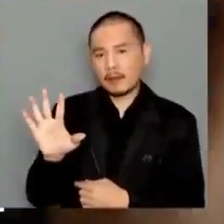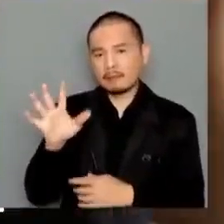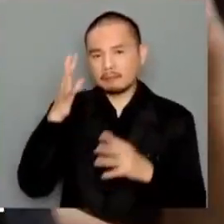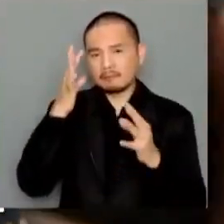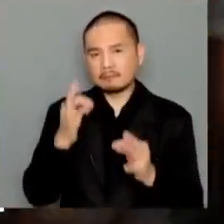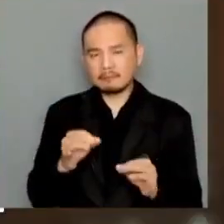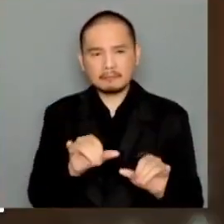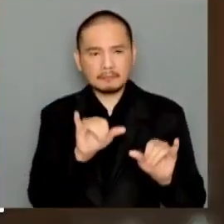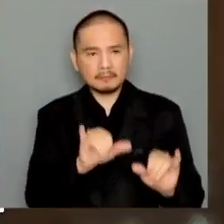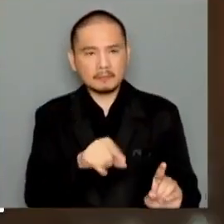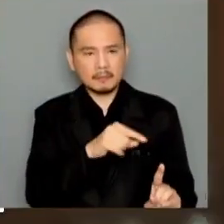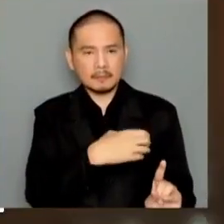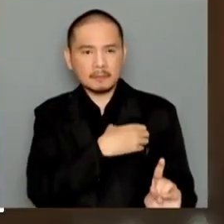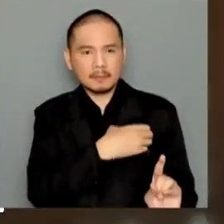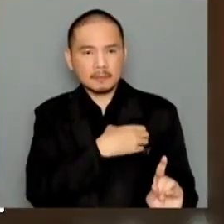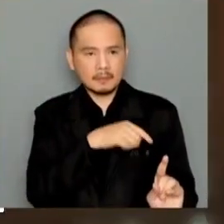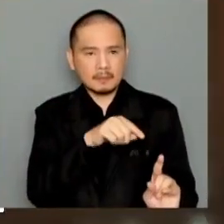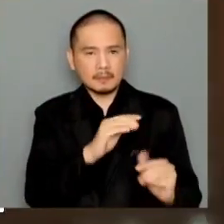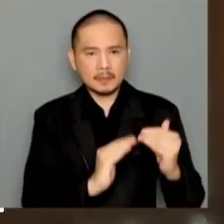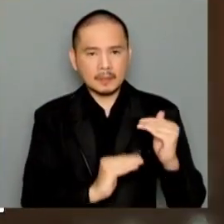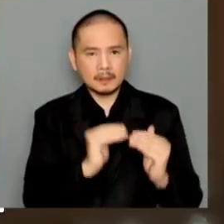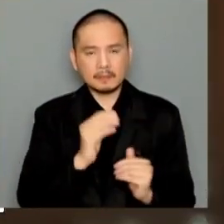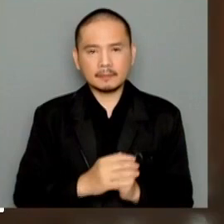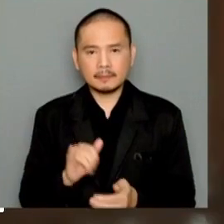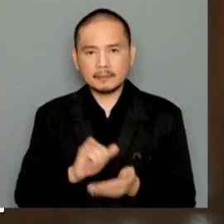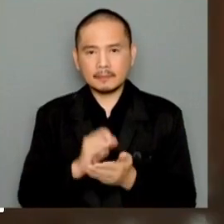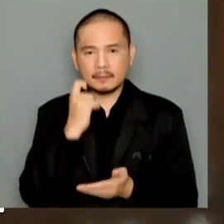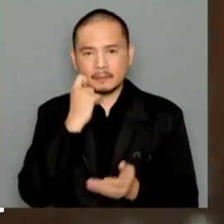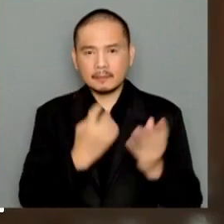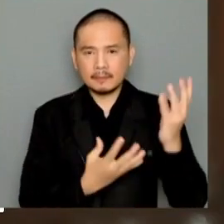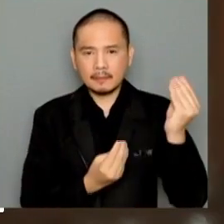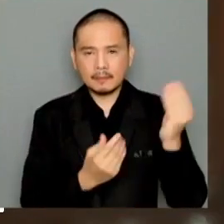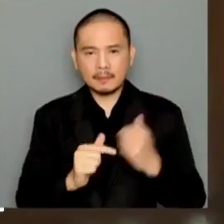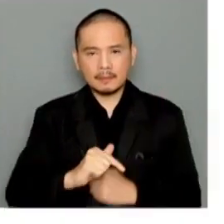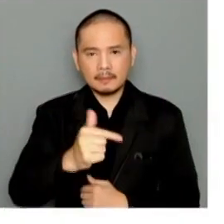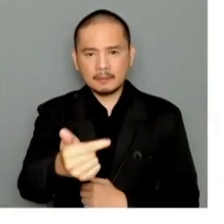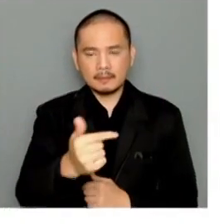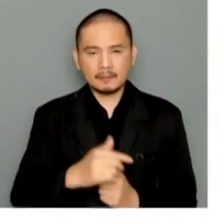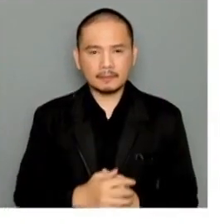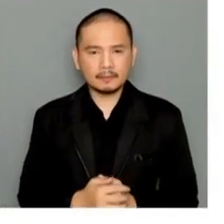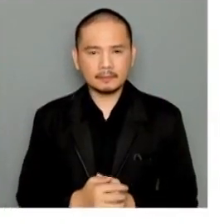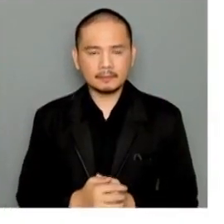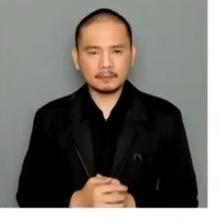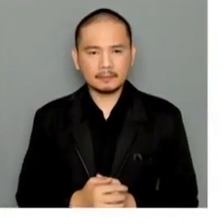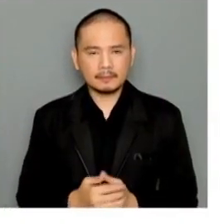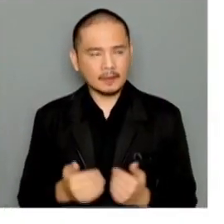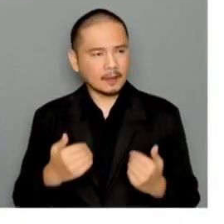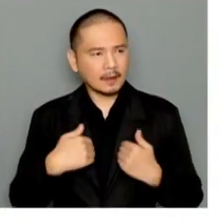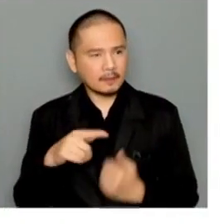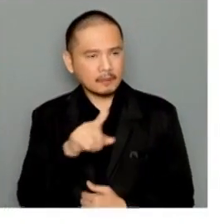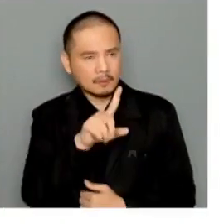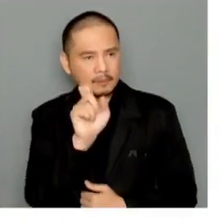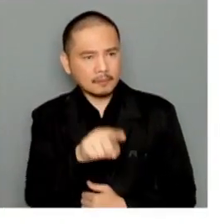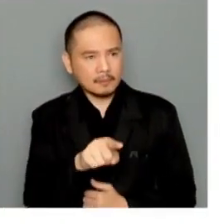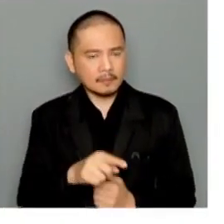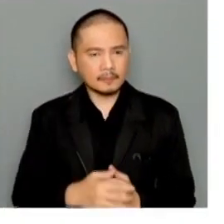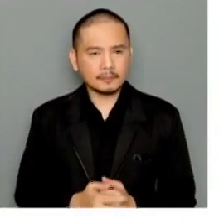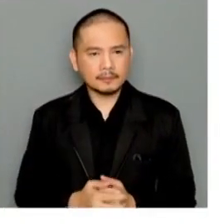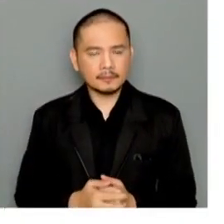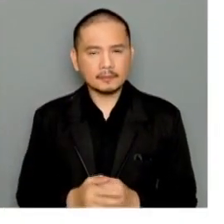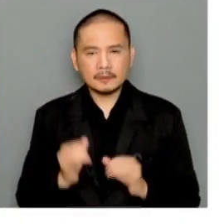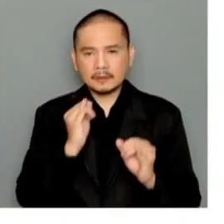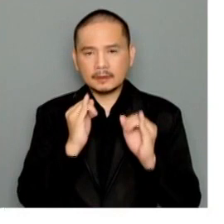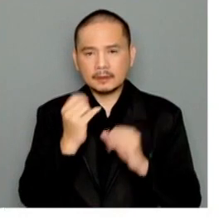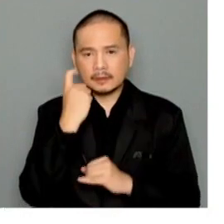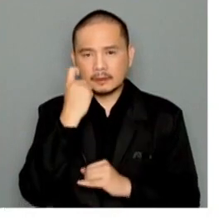PNP compound. And that's the latest here at the PICC. Rica? I just have a couple of questions. In the interview early this morning,